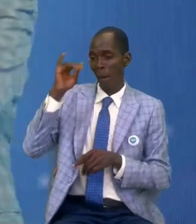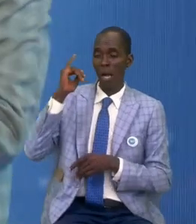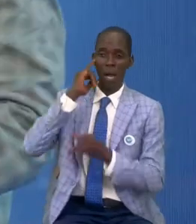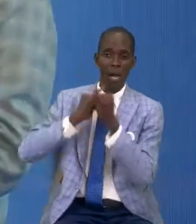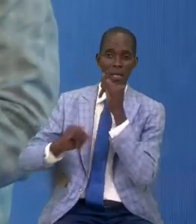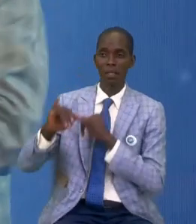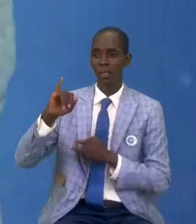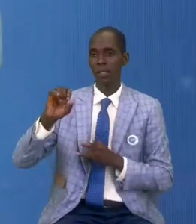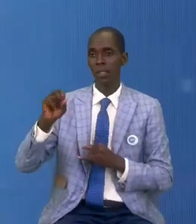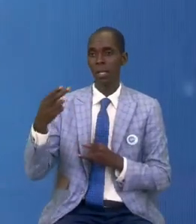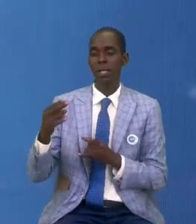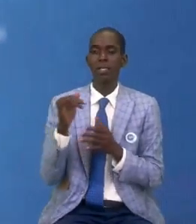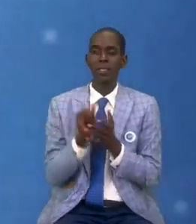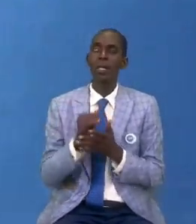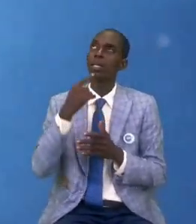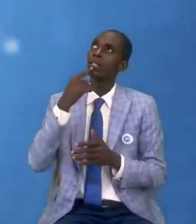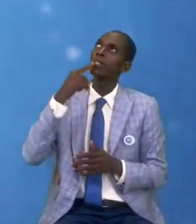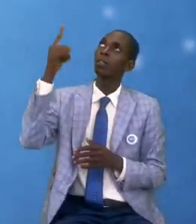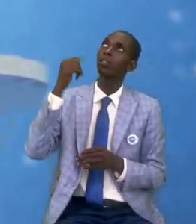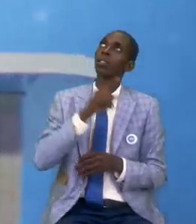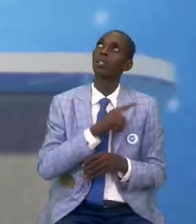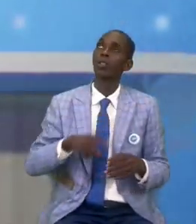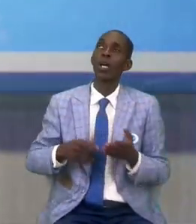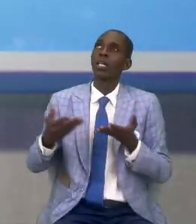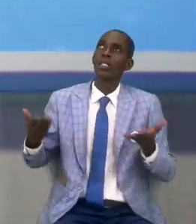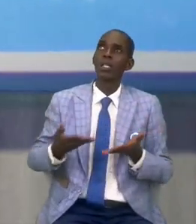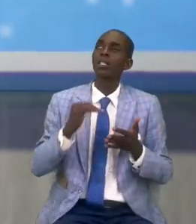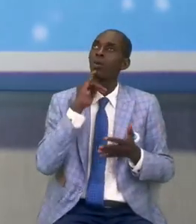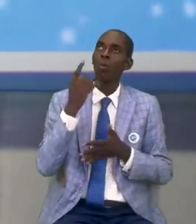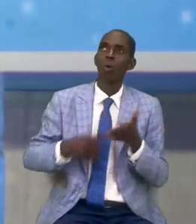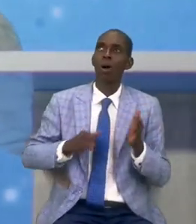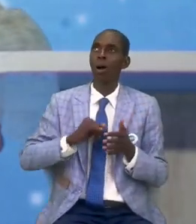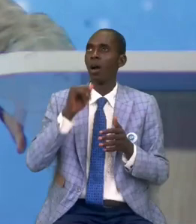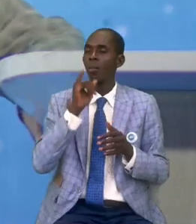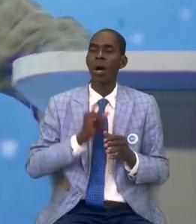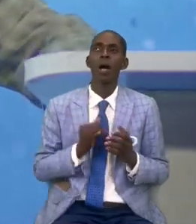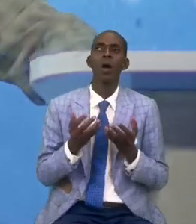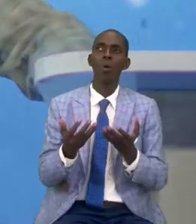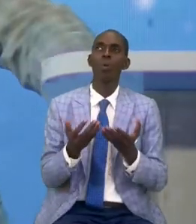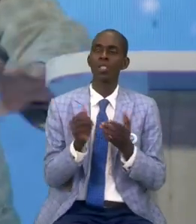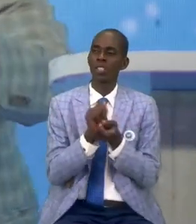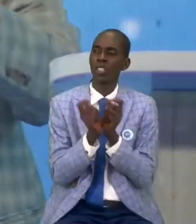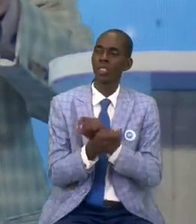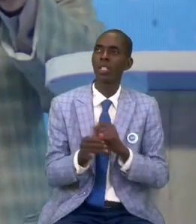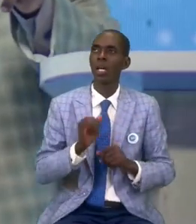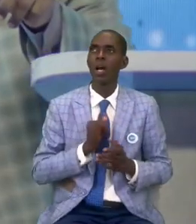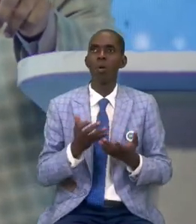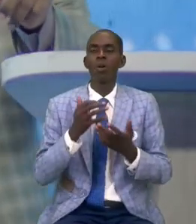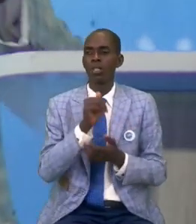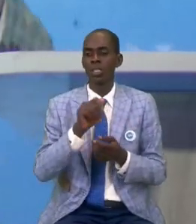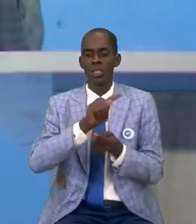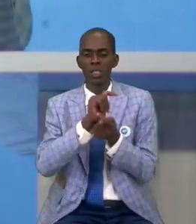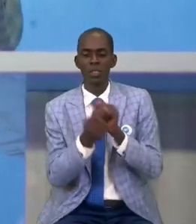I want a change, I want a transformation, that's the one the angel addressed and